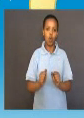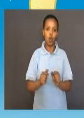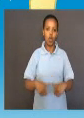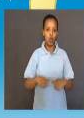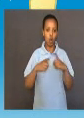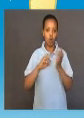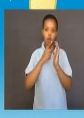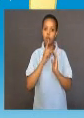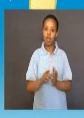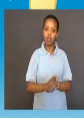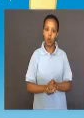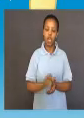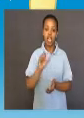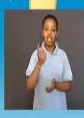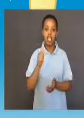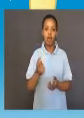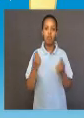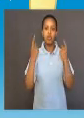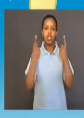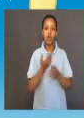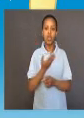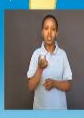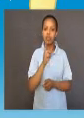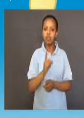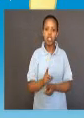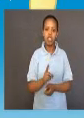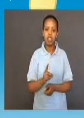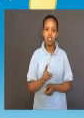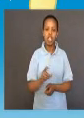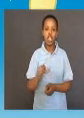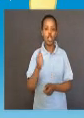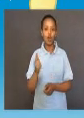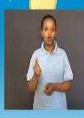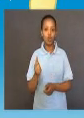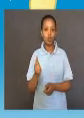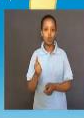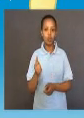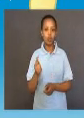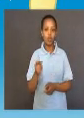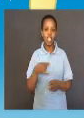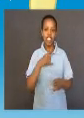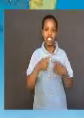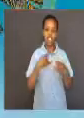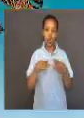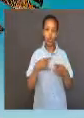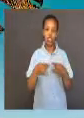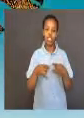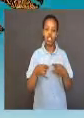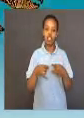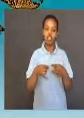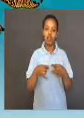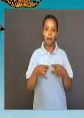We also understand that other species have not been able to